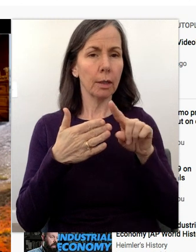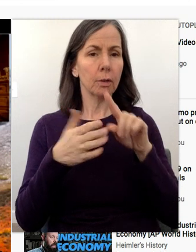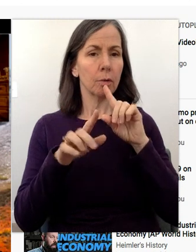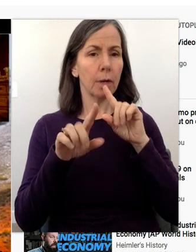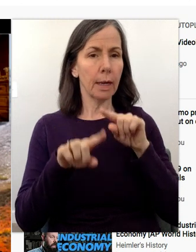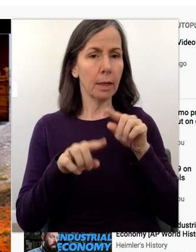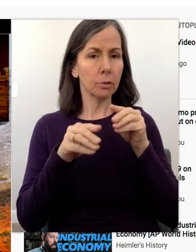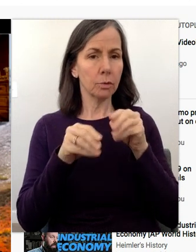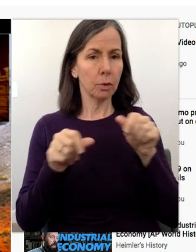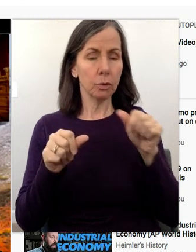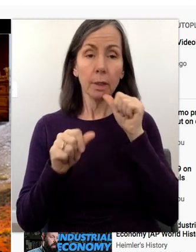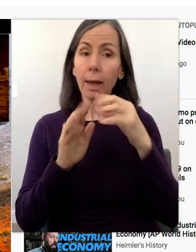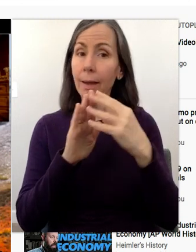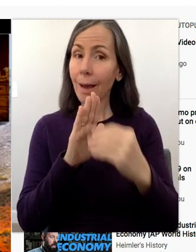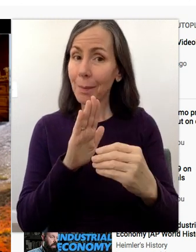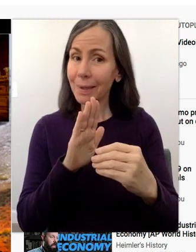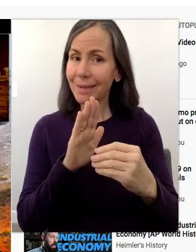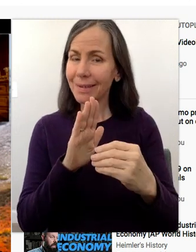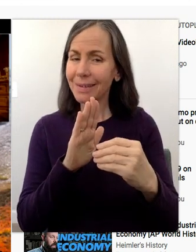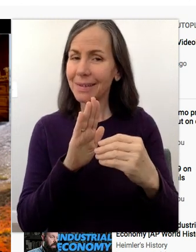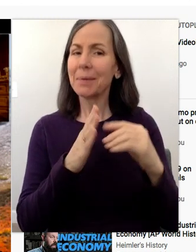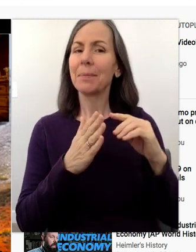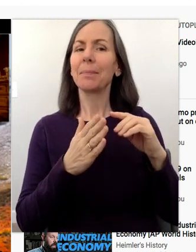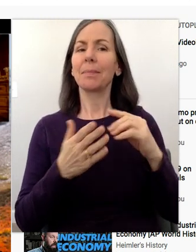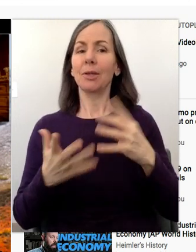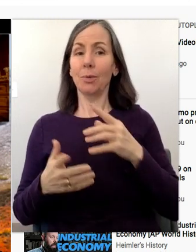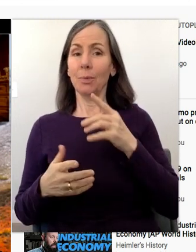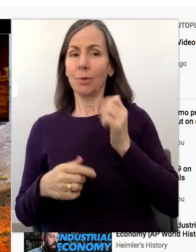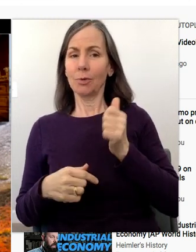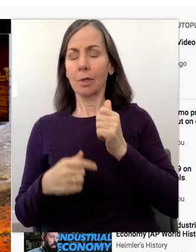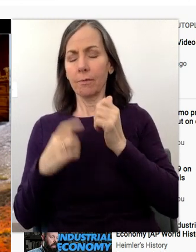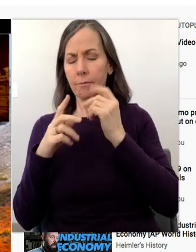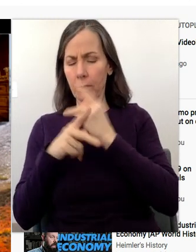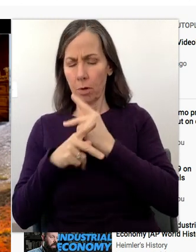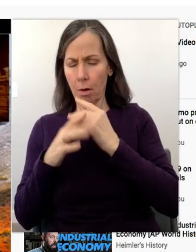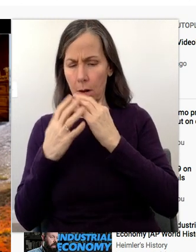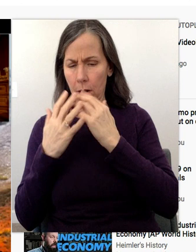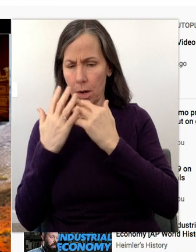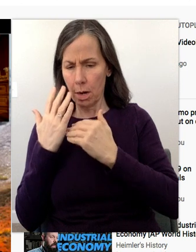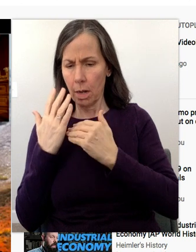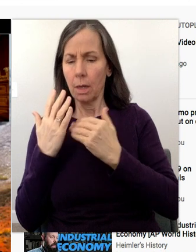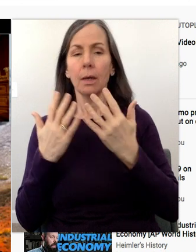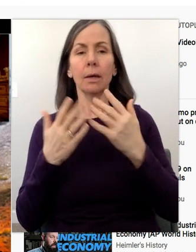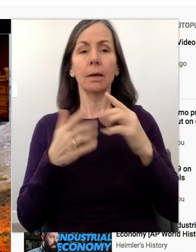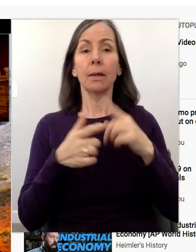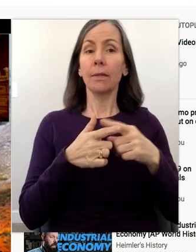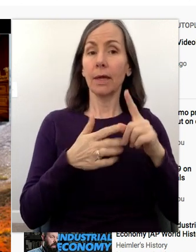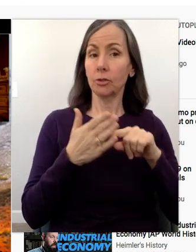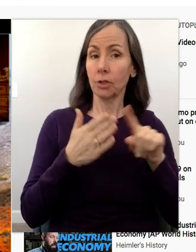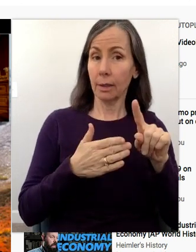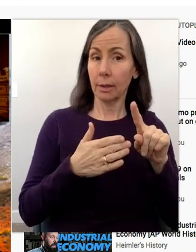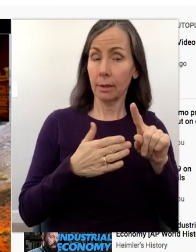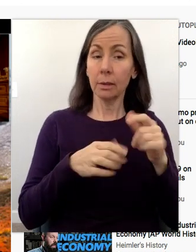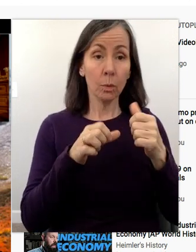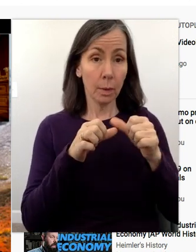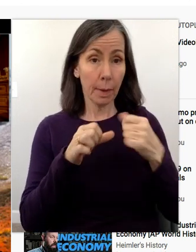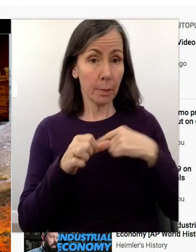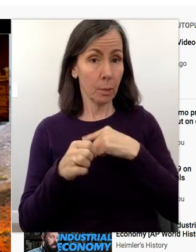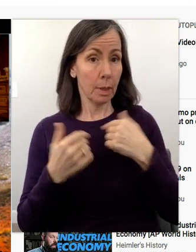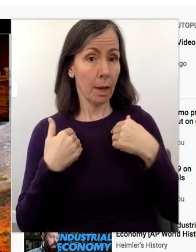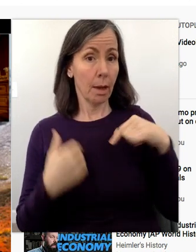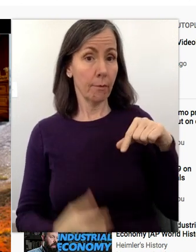not copy, check your solutions for your worksheet. Remember, we do have a quiz on Friday,